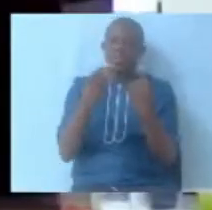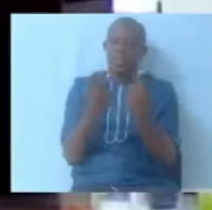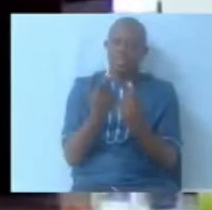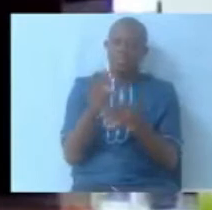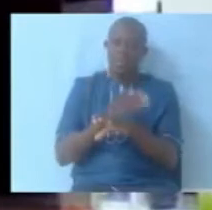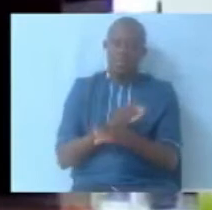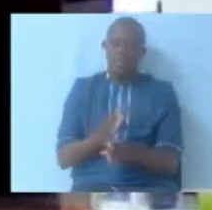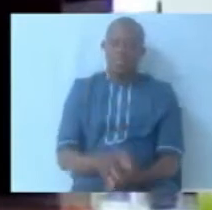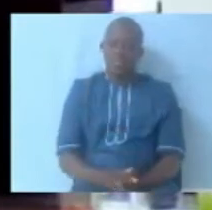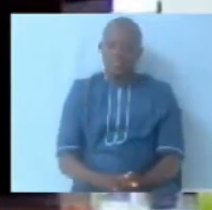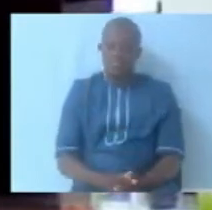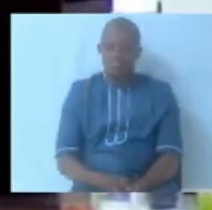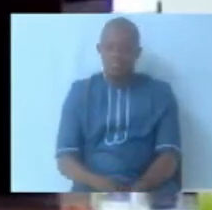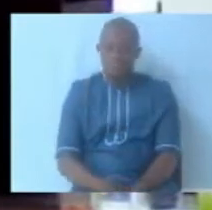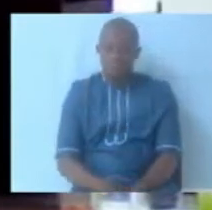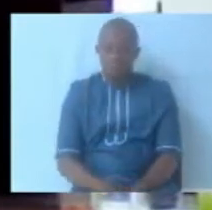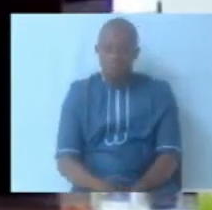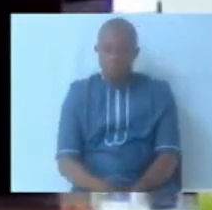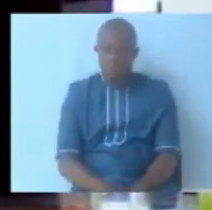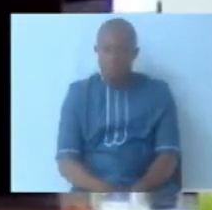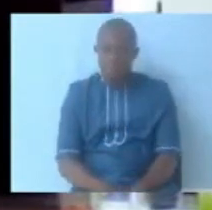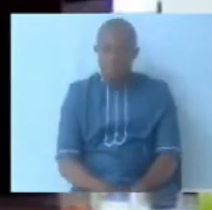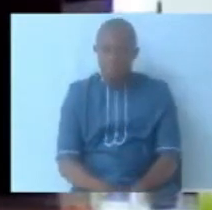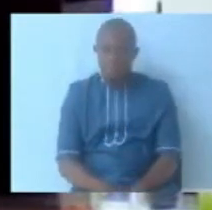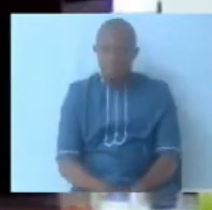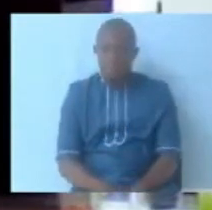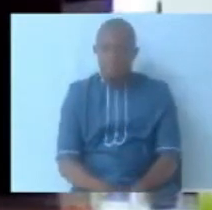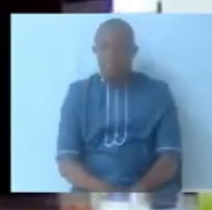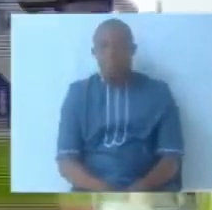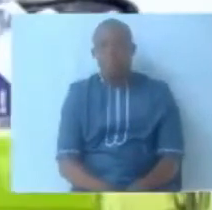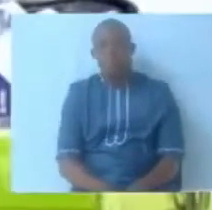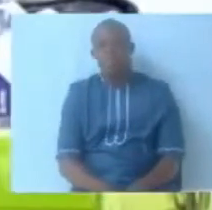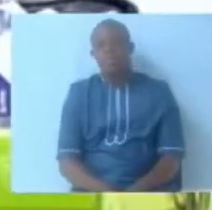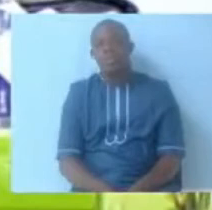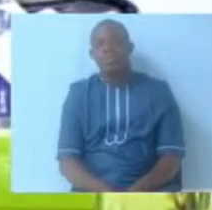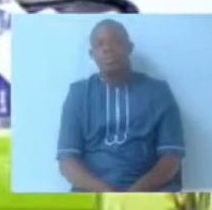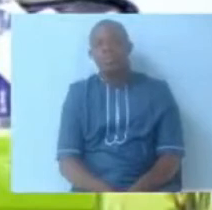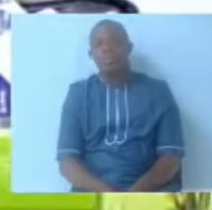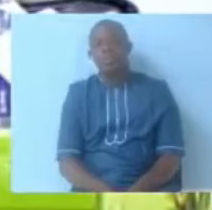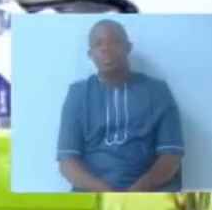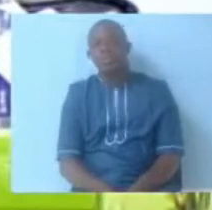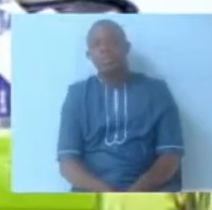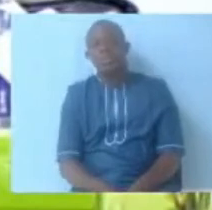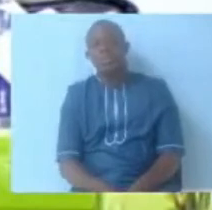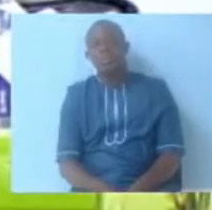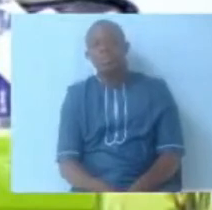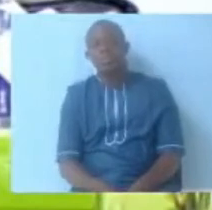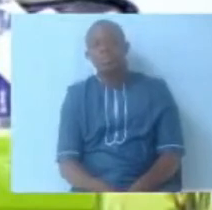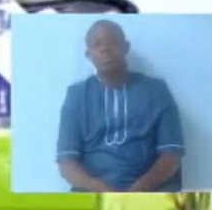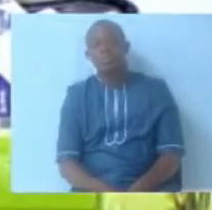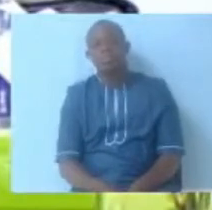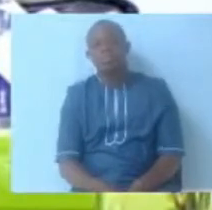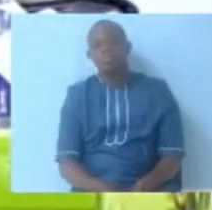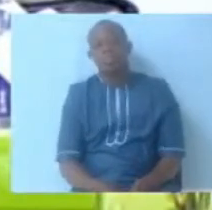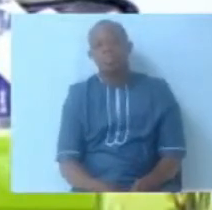kangome londi. Wole mnyintiko. Nying molu decree number 3 imutatao kangole koto. Andu wole mnyintiko umolu meme mutatao